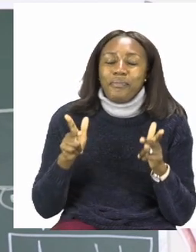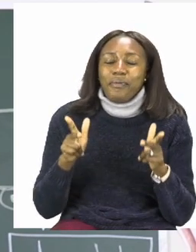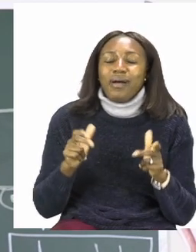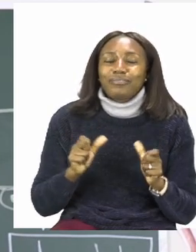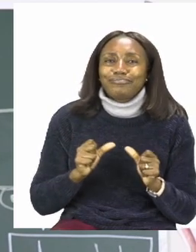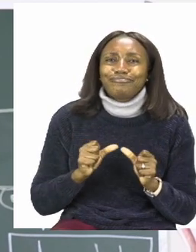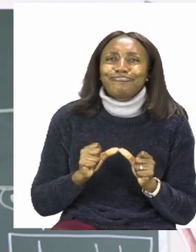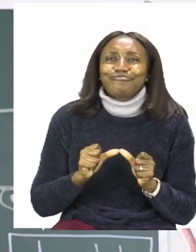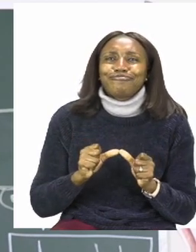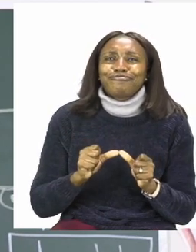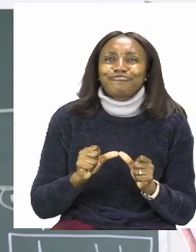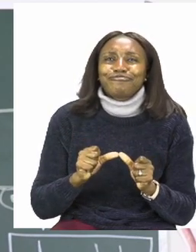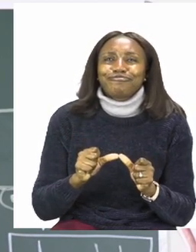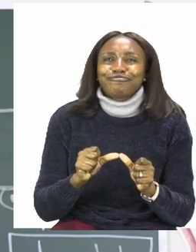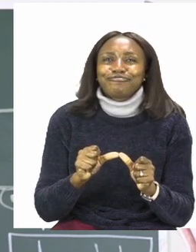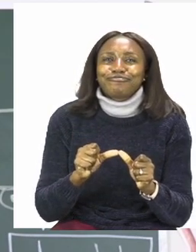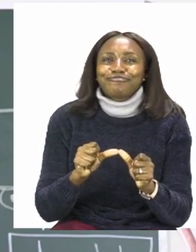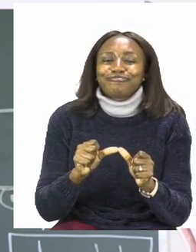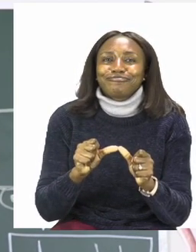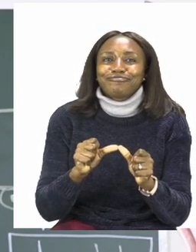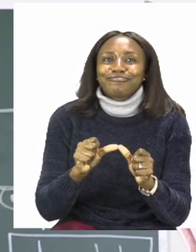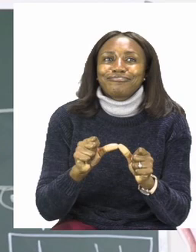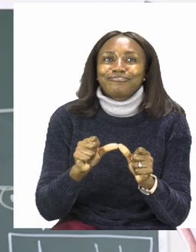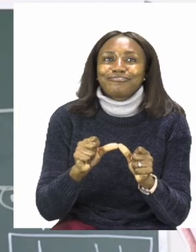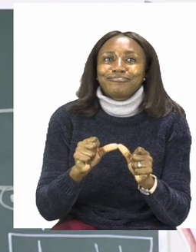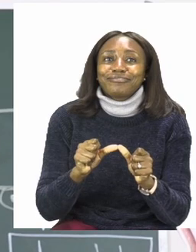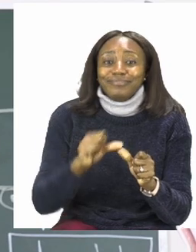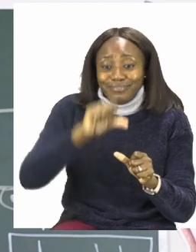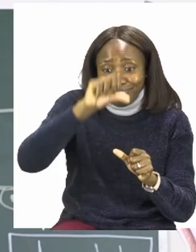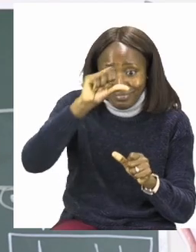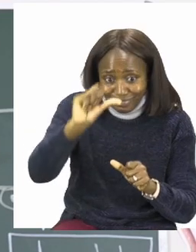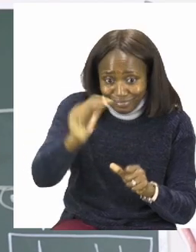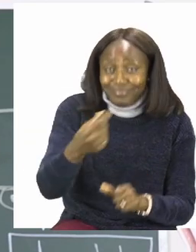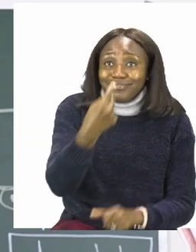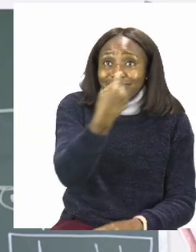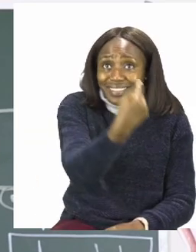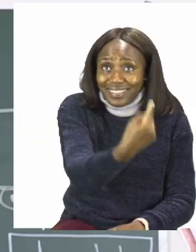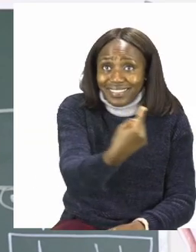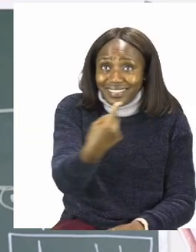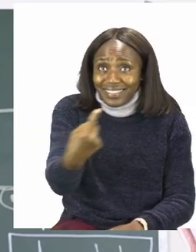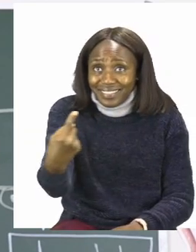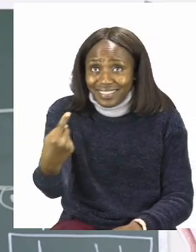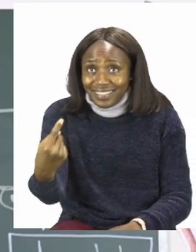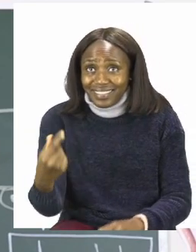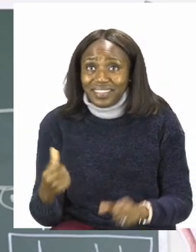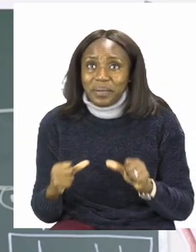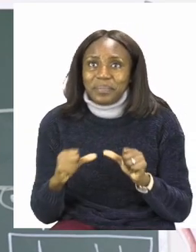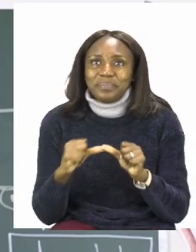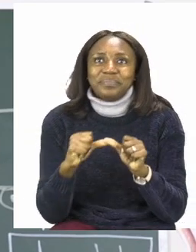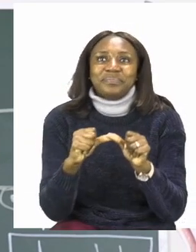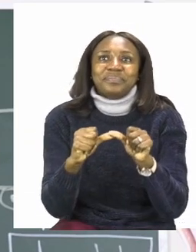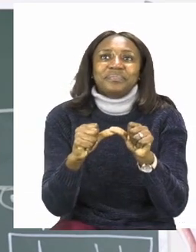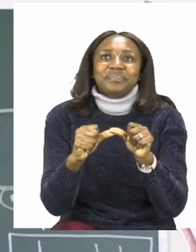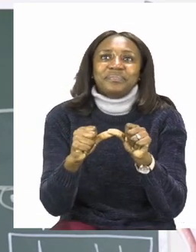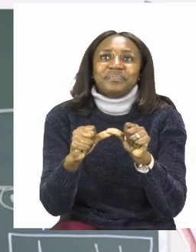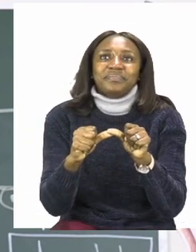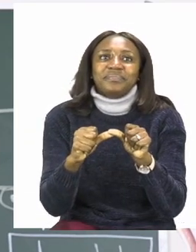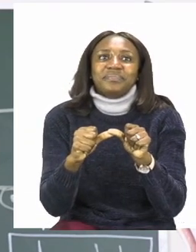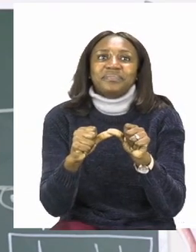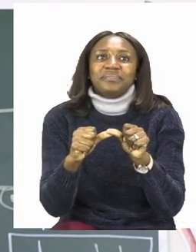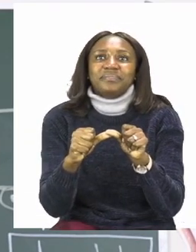still moving. So I'm going to leave you to do the rest by yourself. Remember to follow